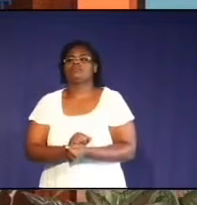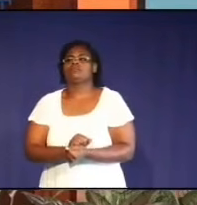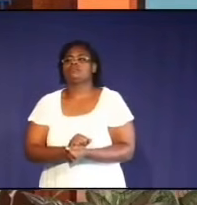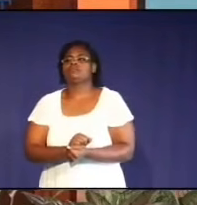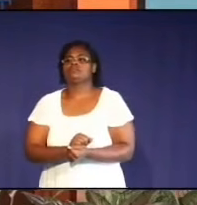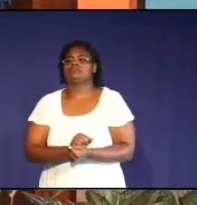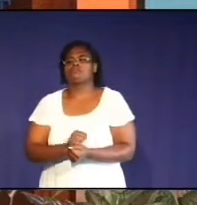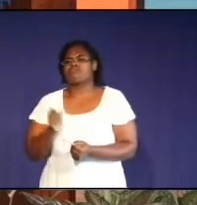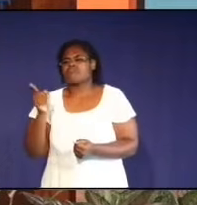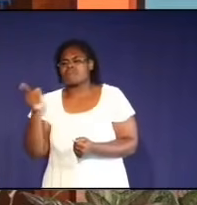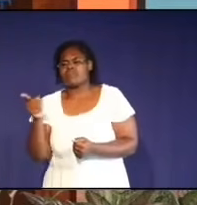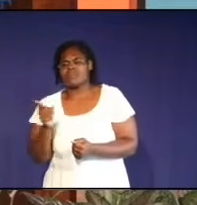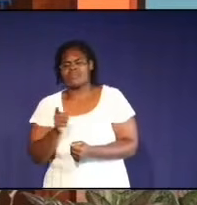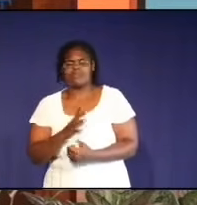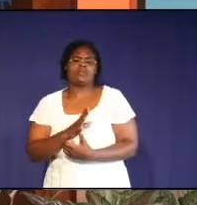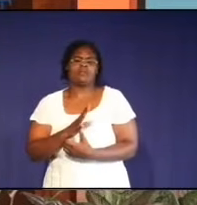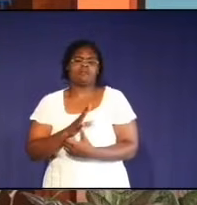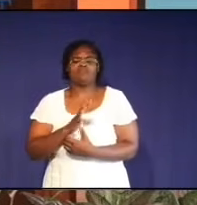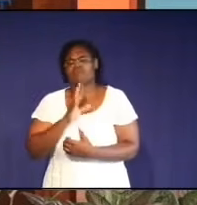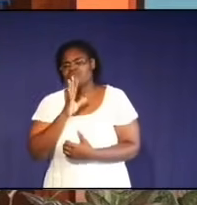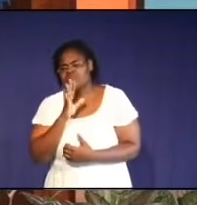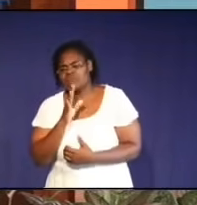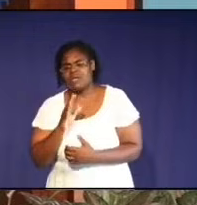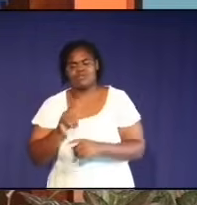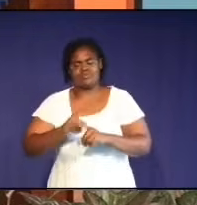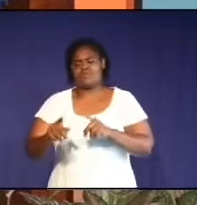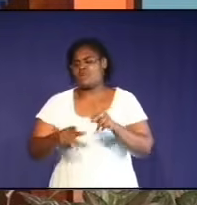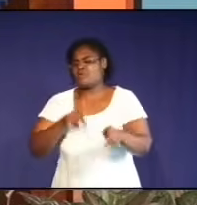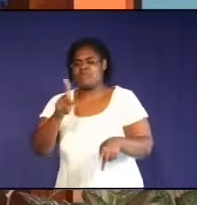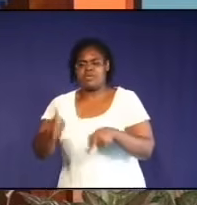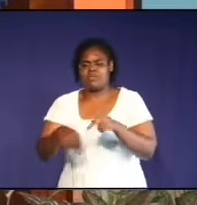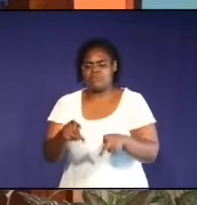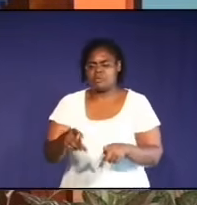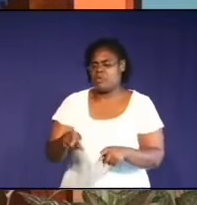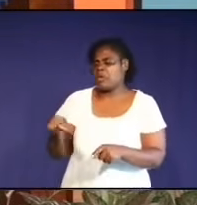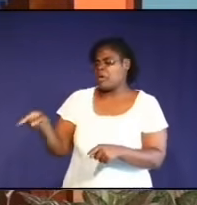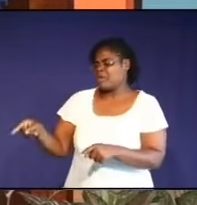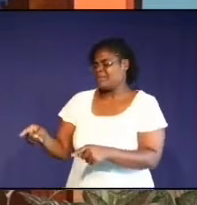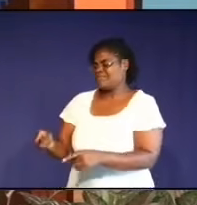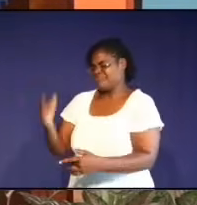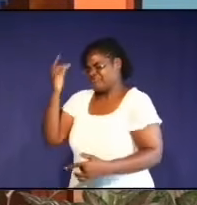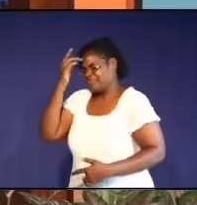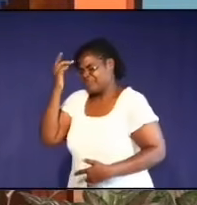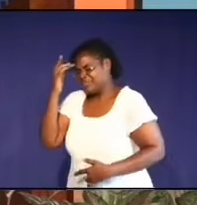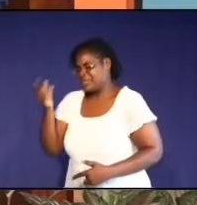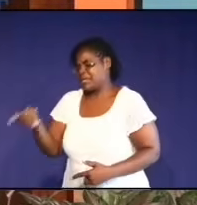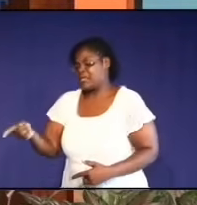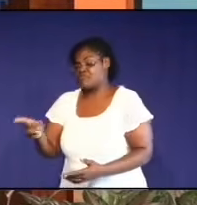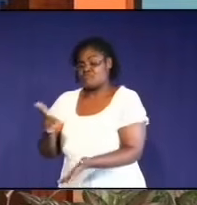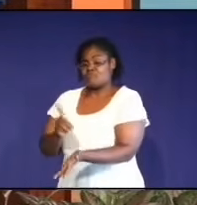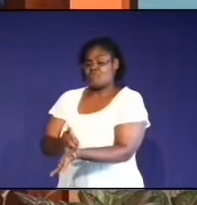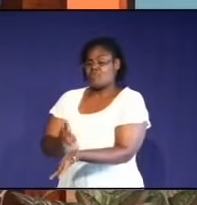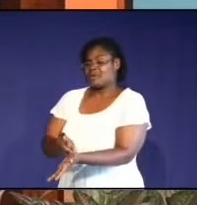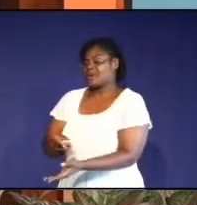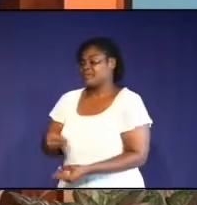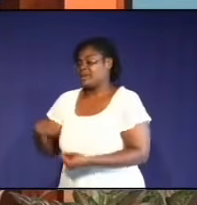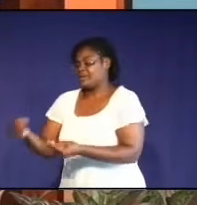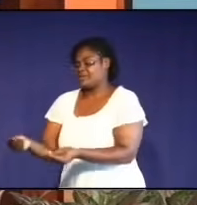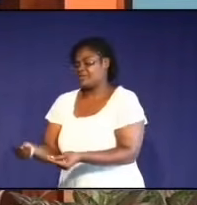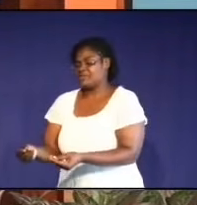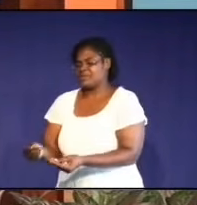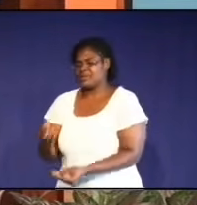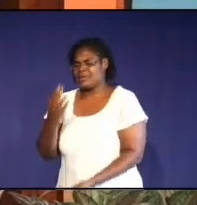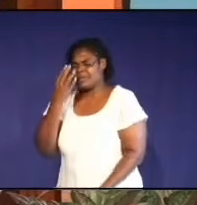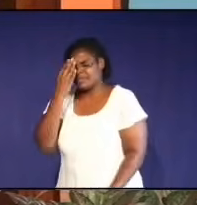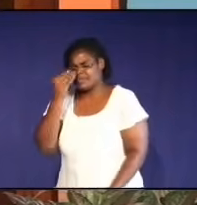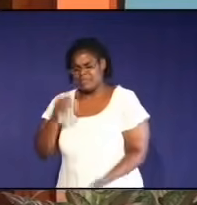to folk to whom doctors have given sleeping pills